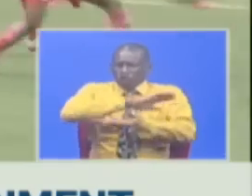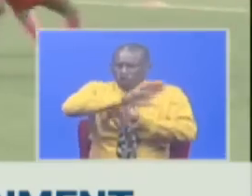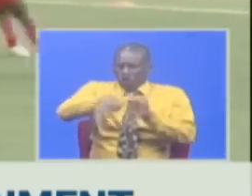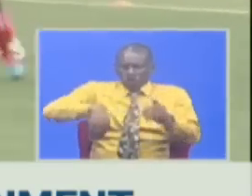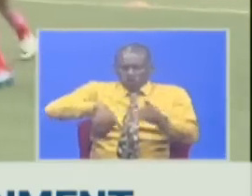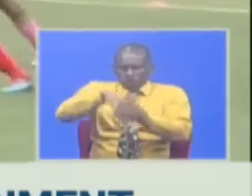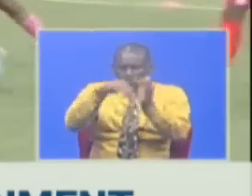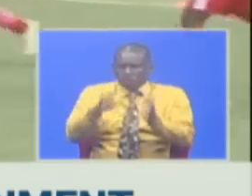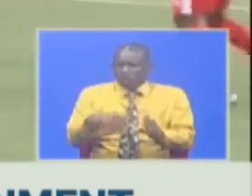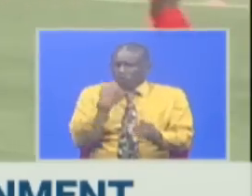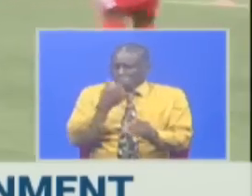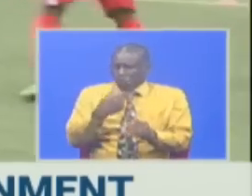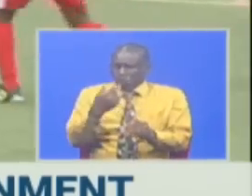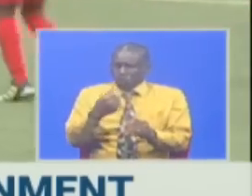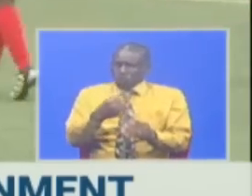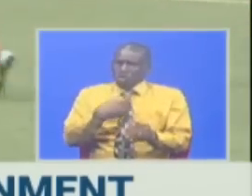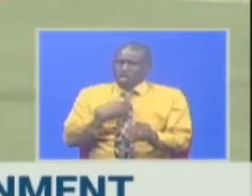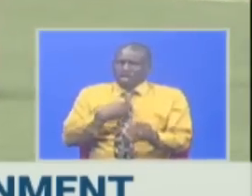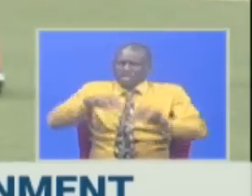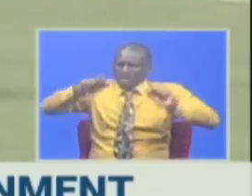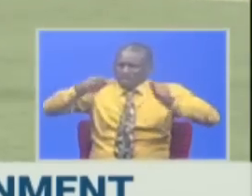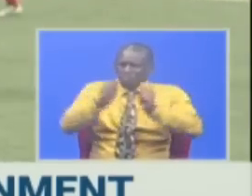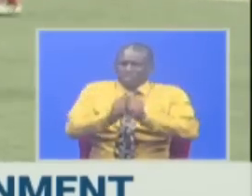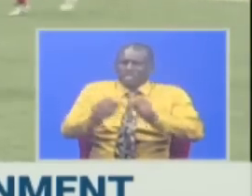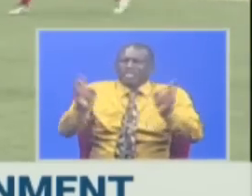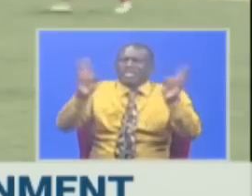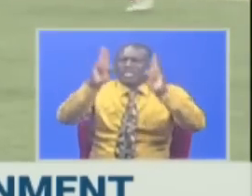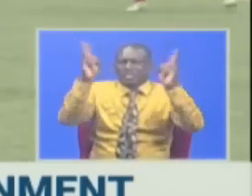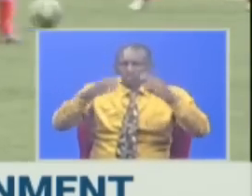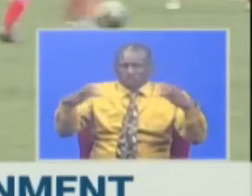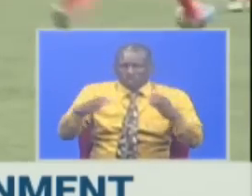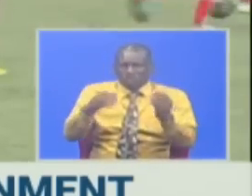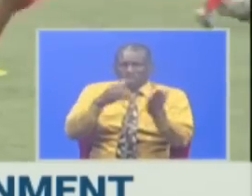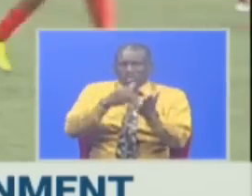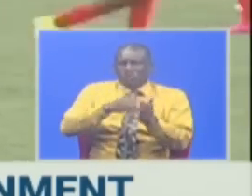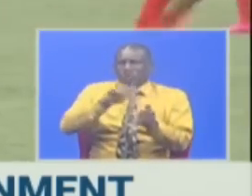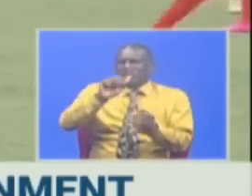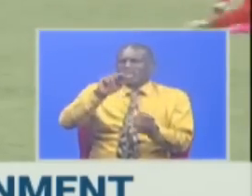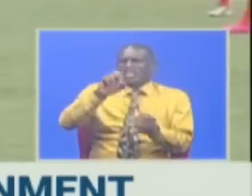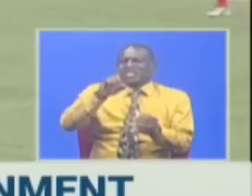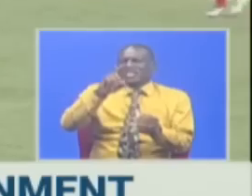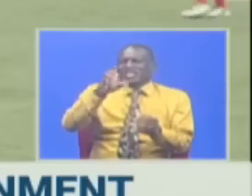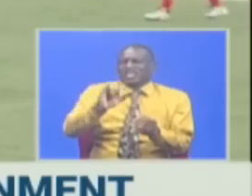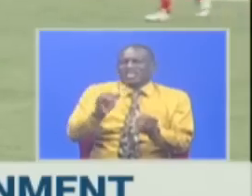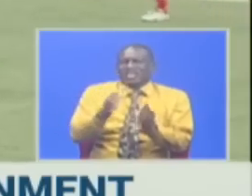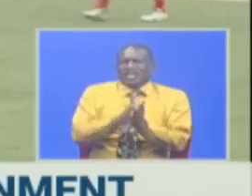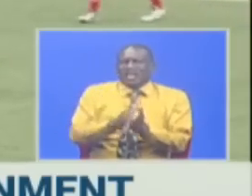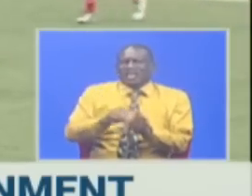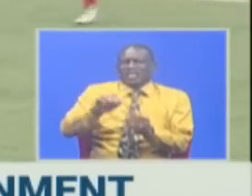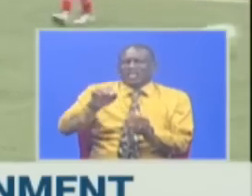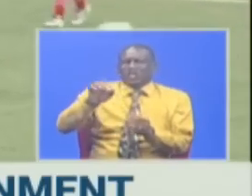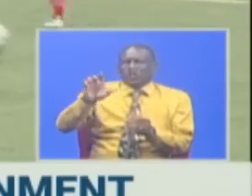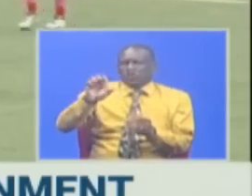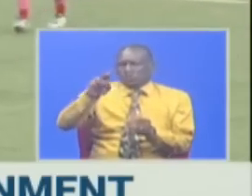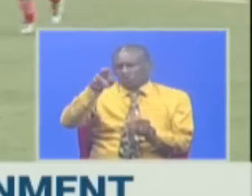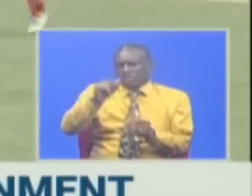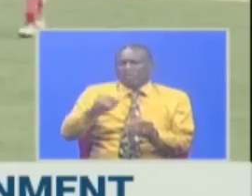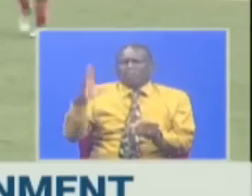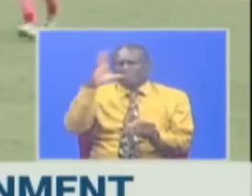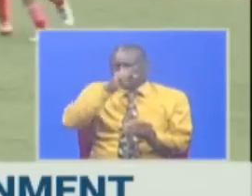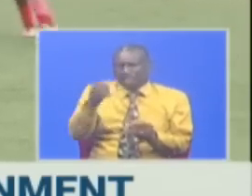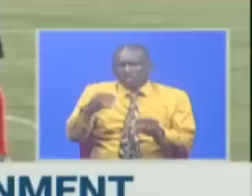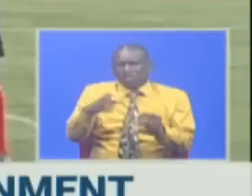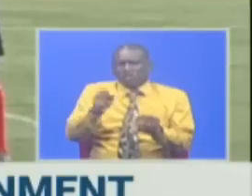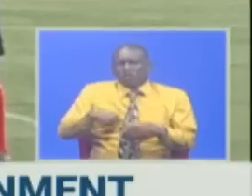recently landed deals in foreign clubs in the likes of Anedi Kundu and Ruth Ngotsi omitted, perhaps so as to give them time to